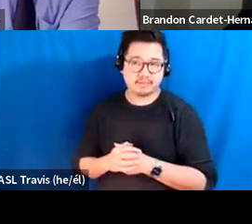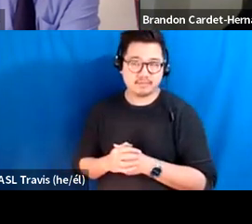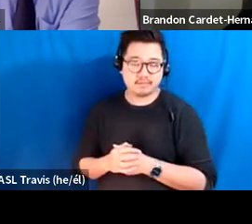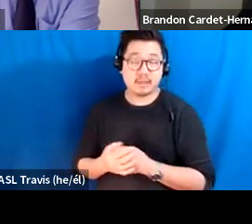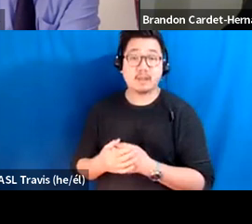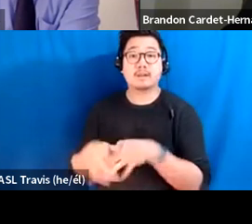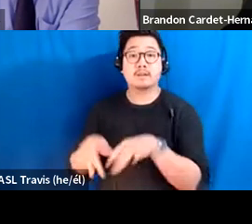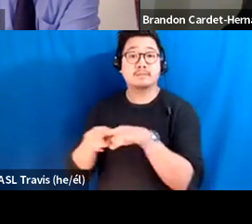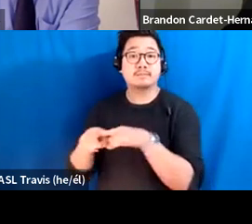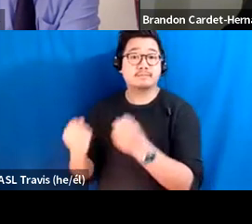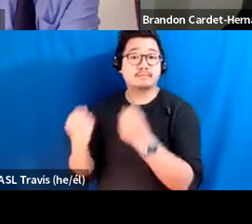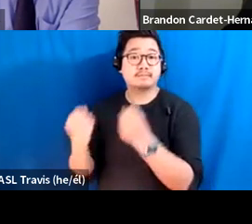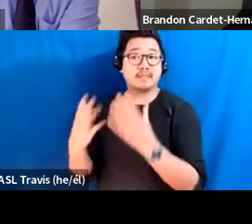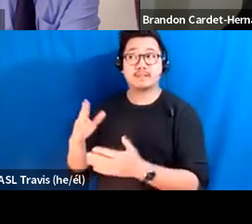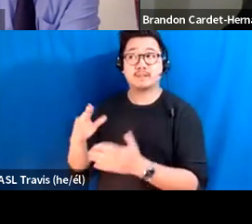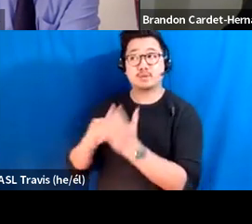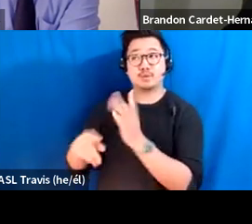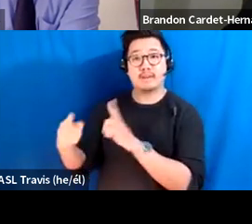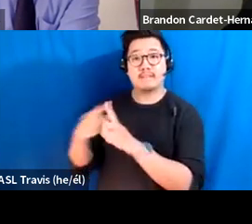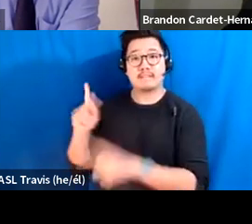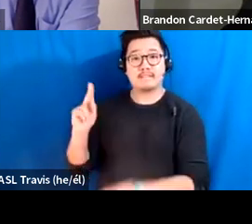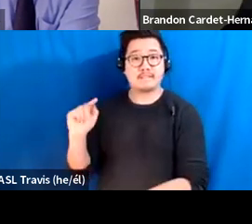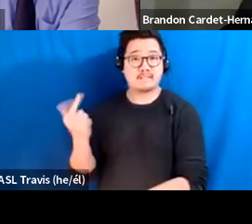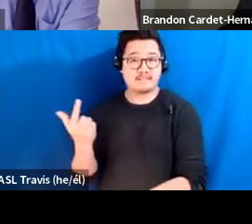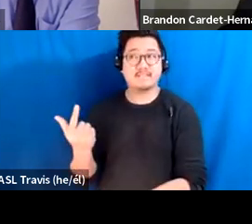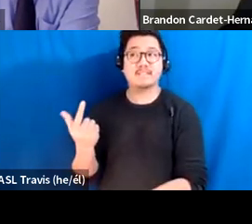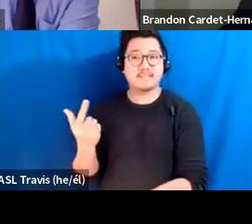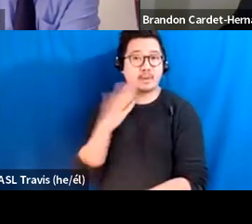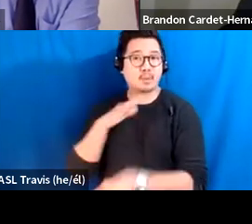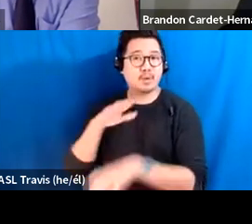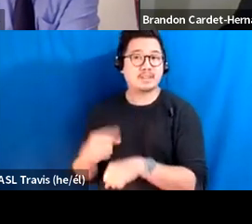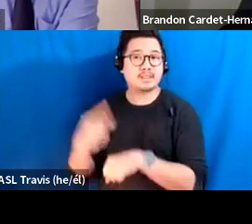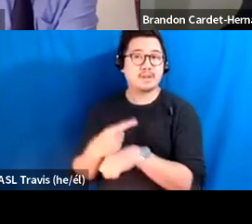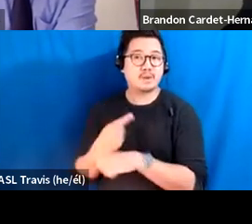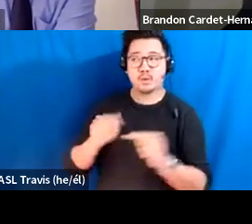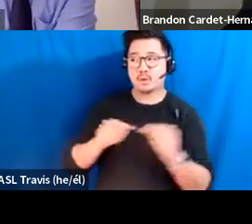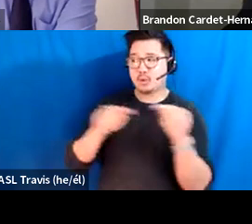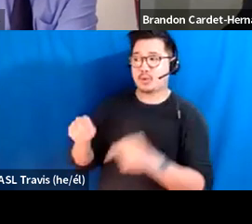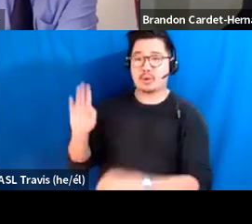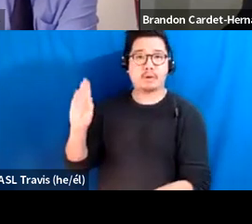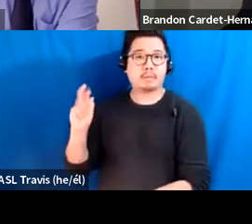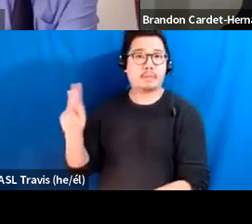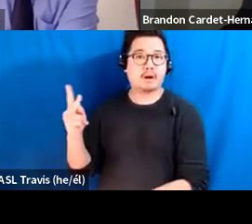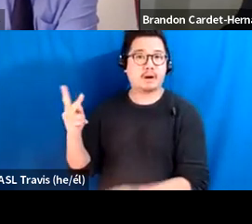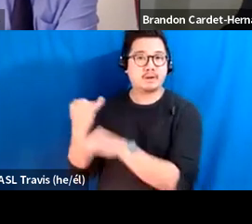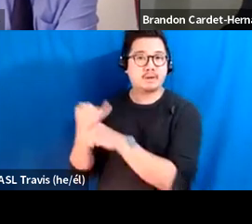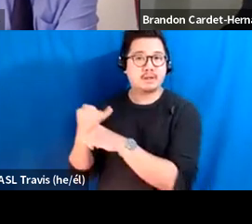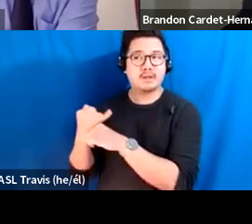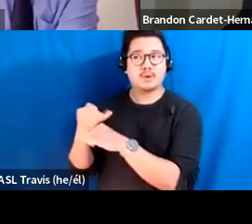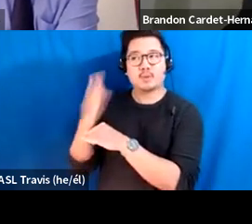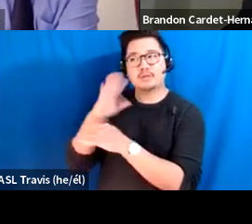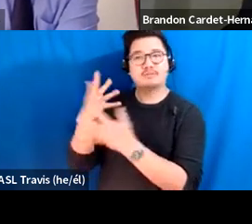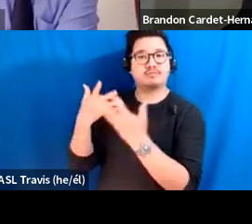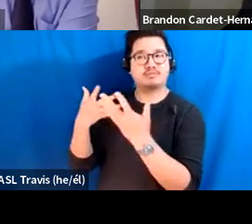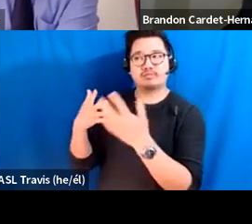uh many of the king students have had days where they've come to the burke campus and spent time in the writers